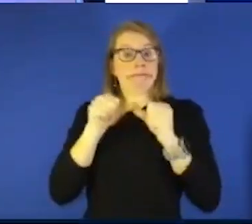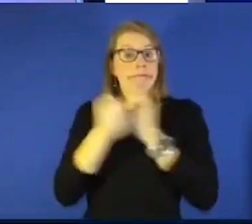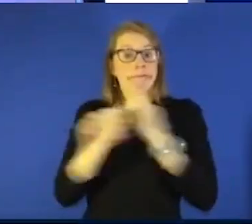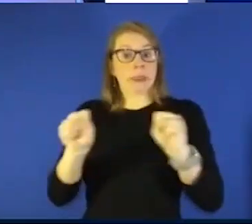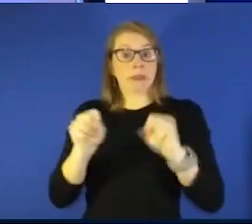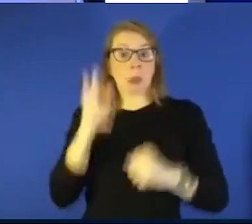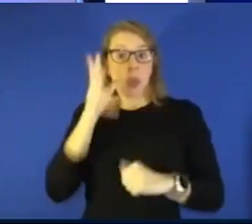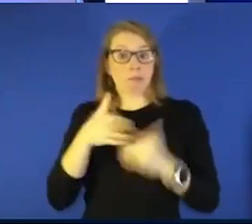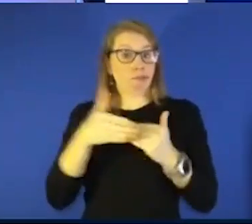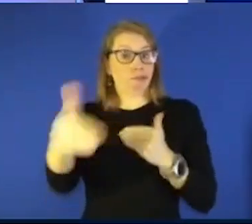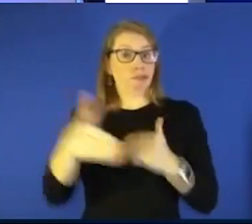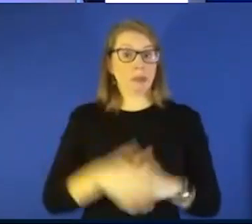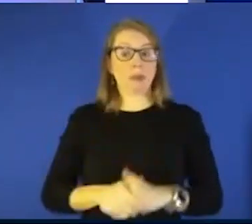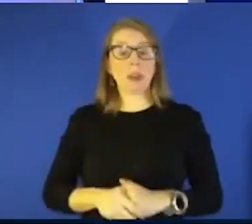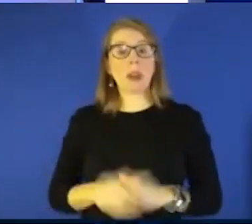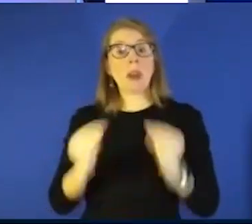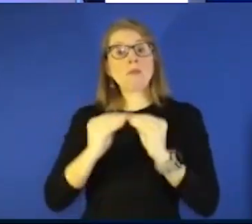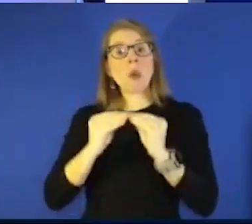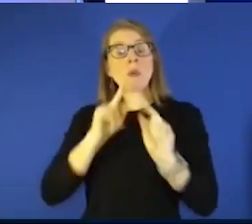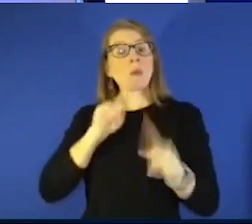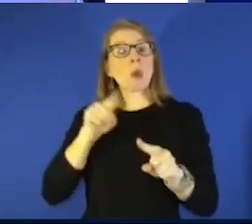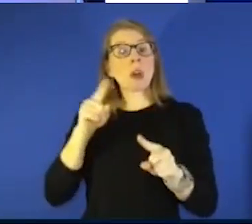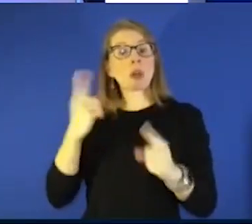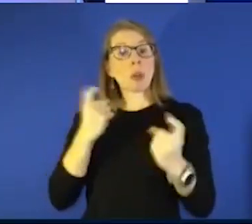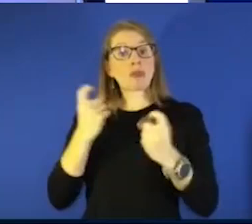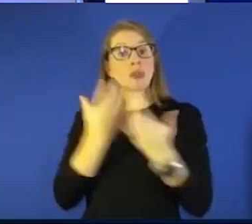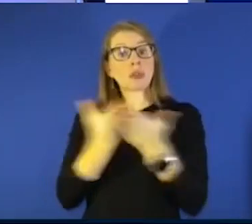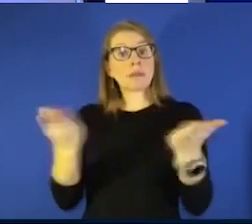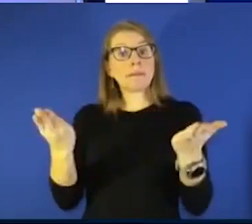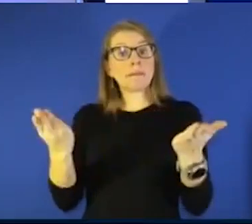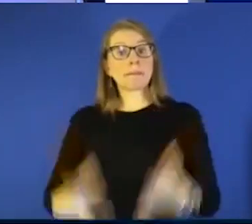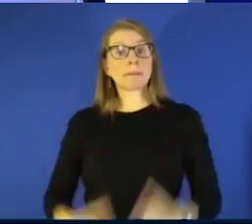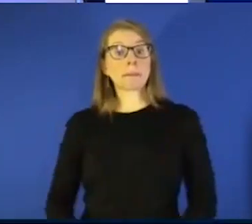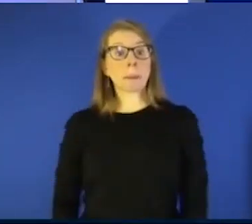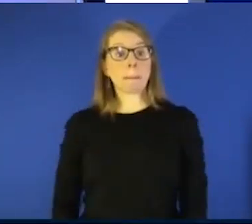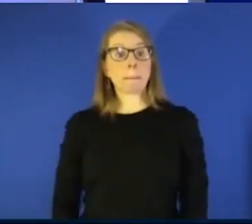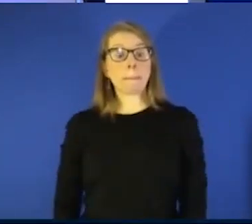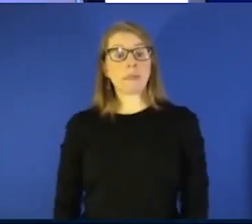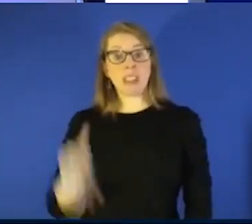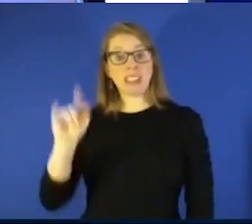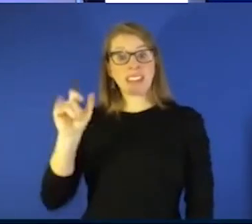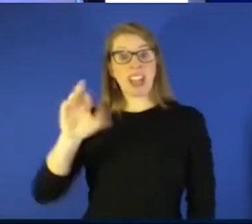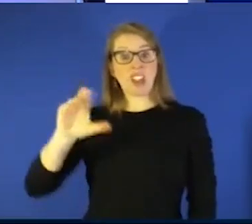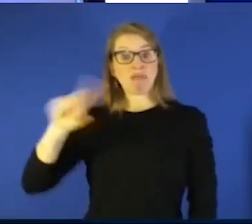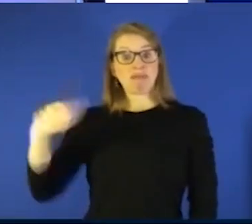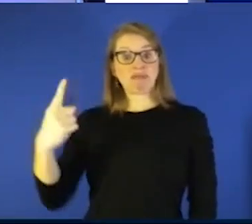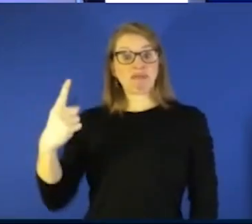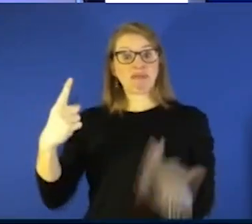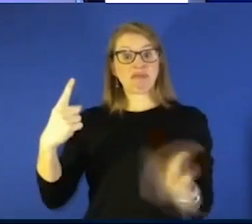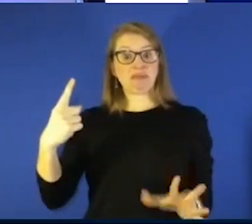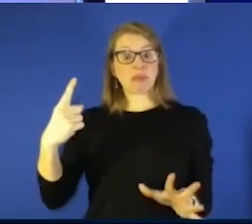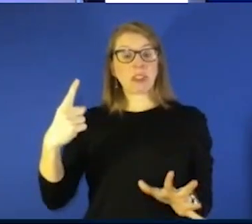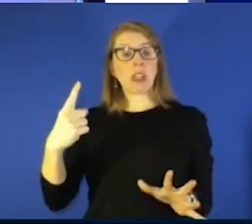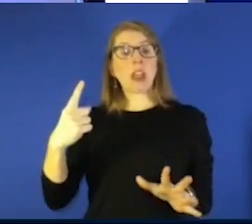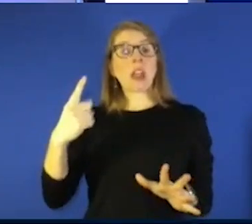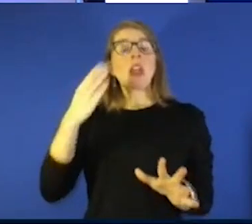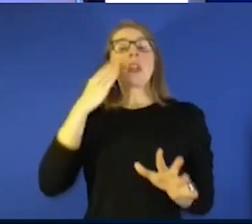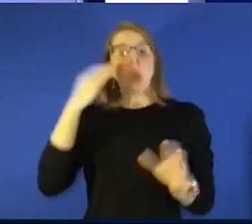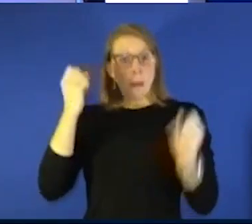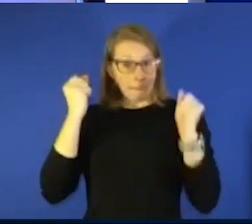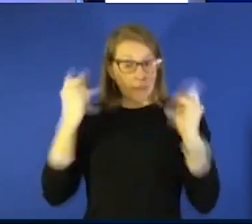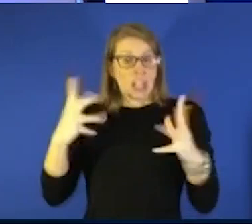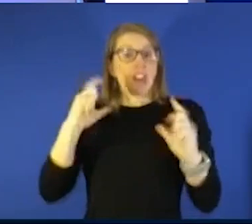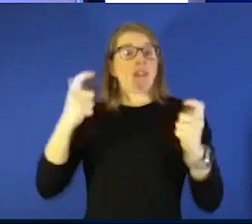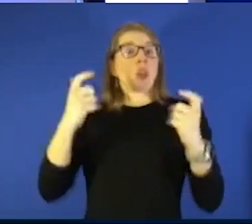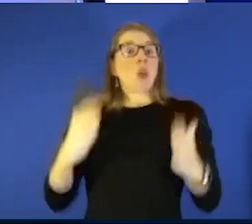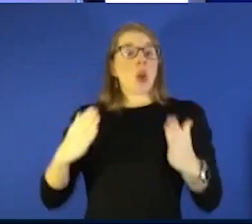any other reporter questions on the line? Let's tailor it. We know we have a lot of viewer questions. In fact, they're already